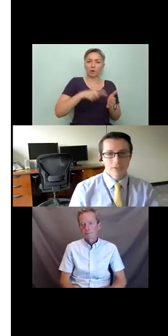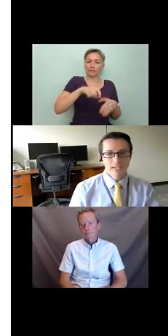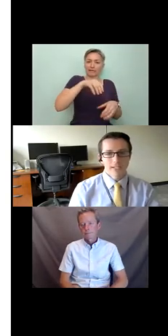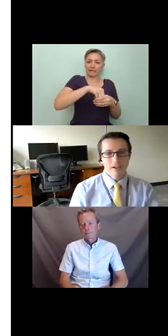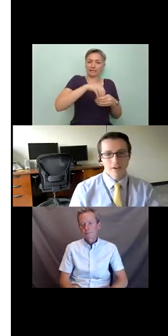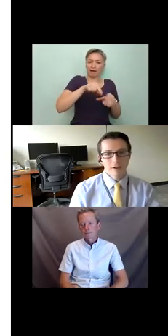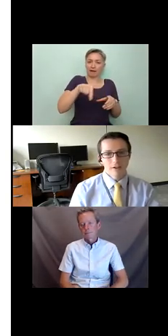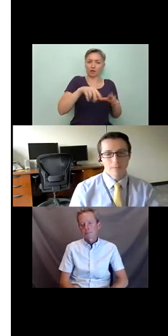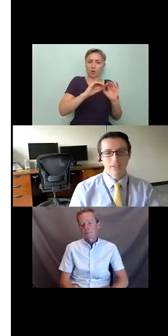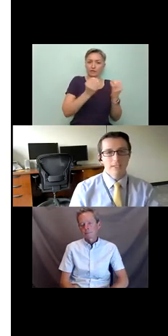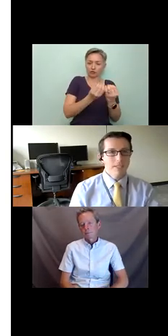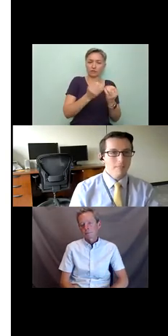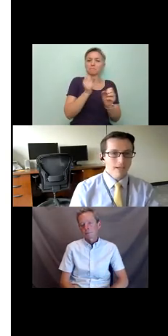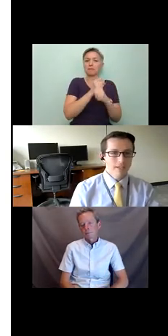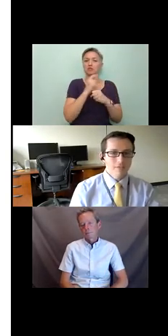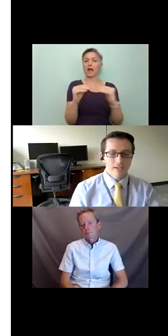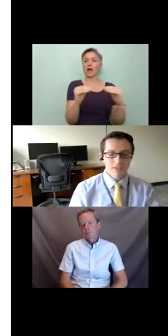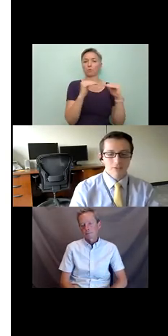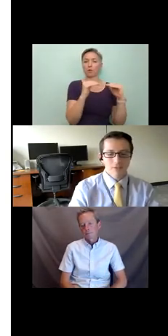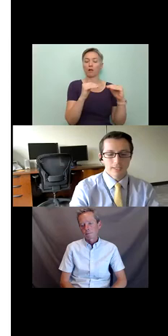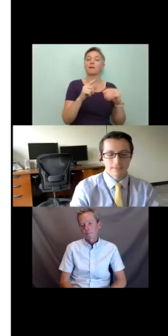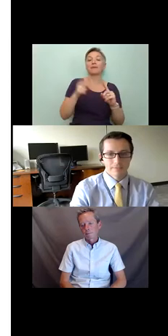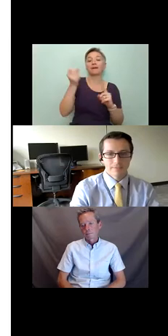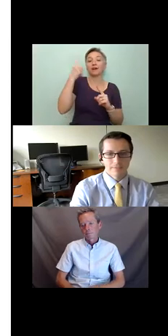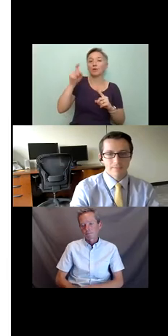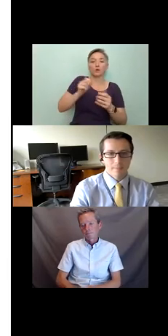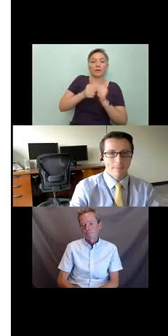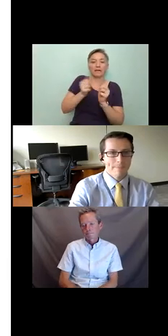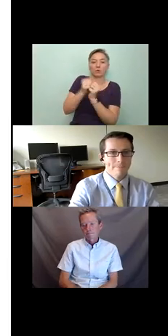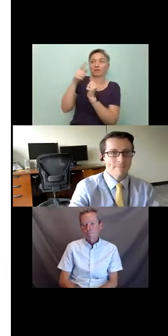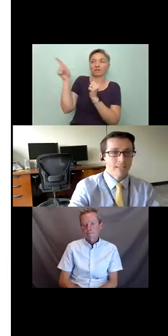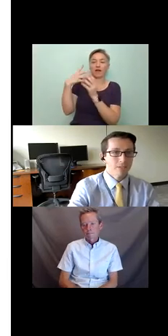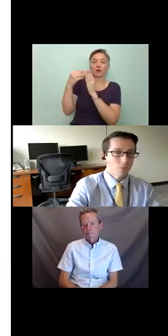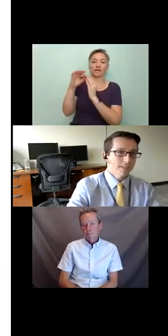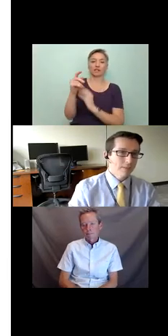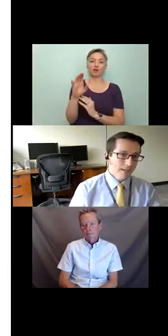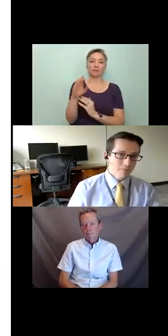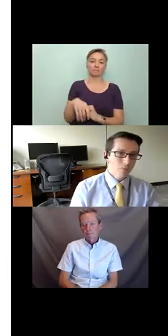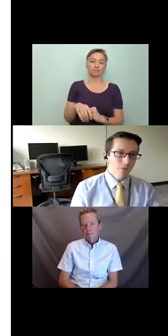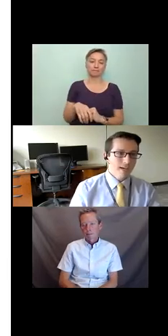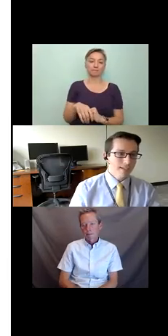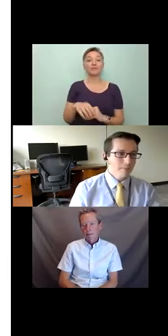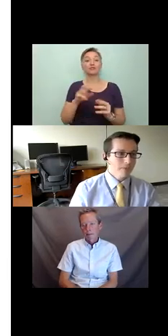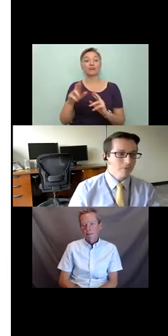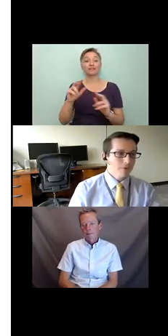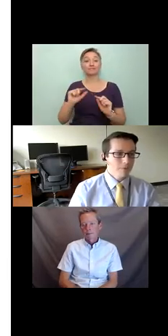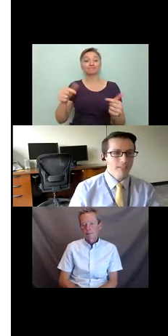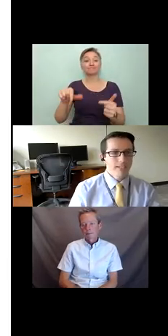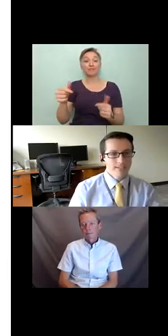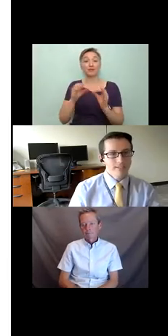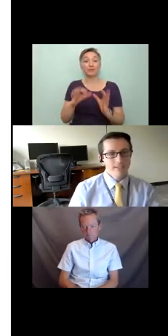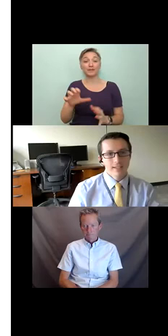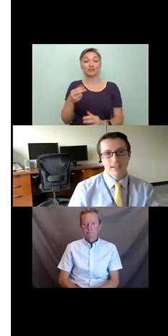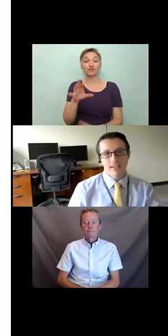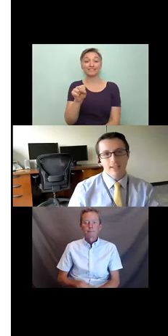also understanding our ability to be competitive externally. So what CPM will not accomplish for us, what